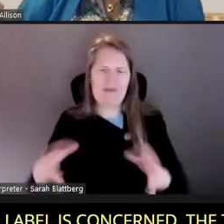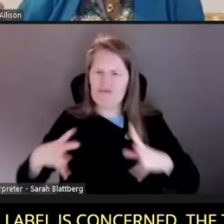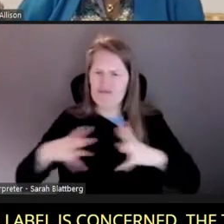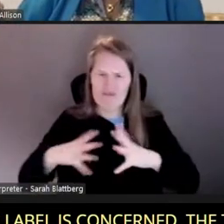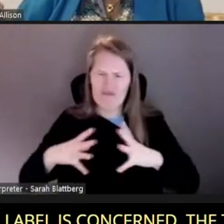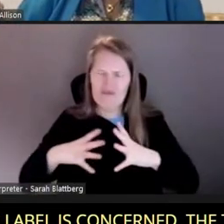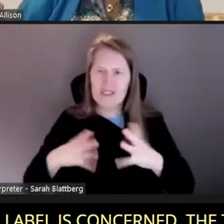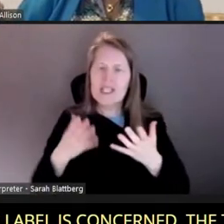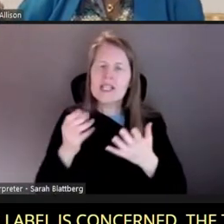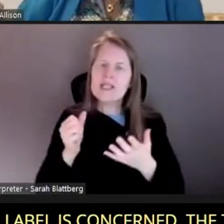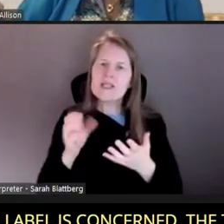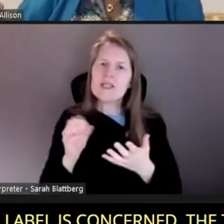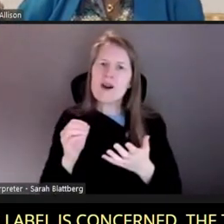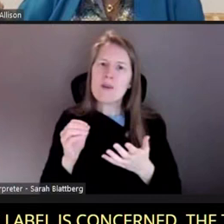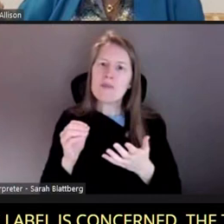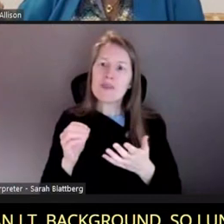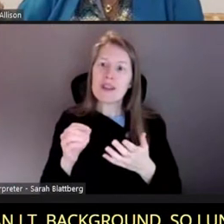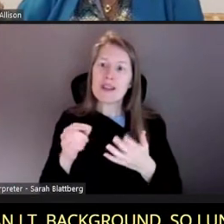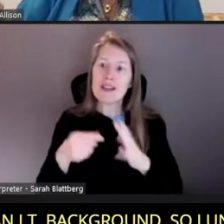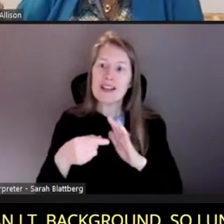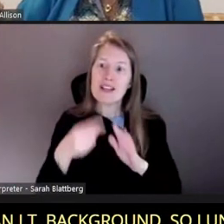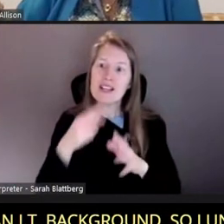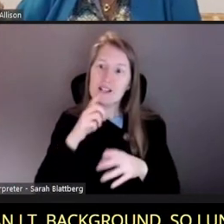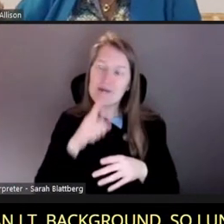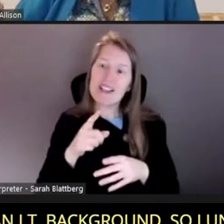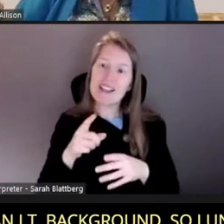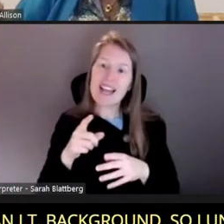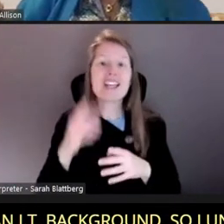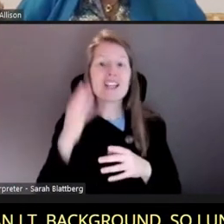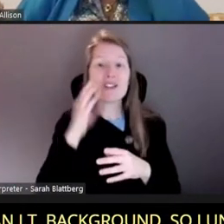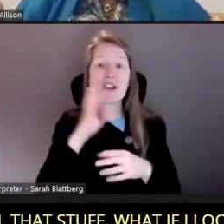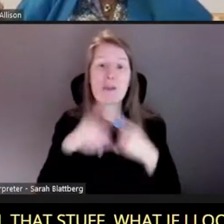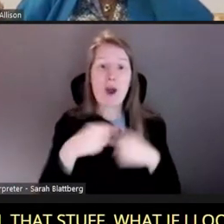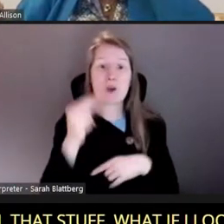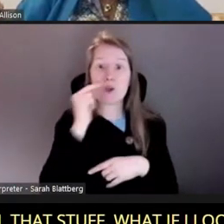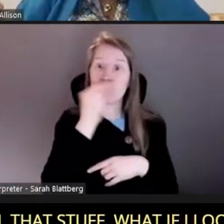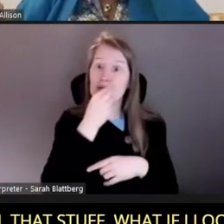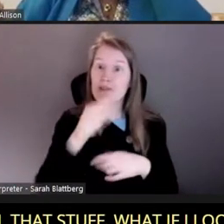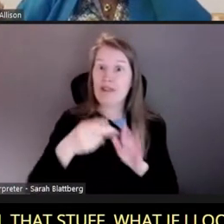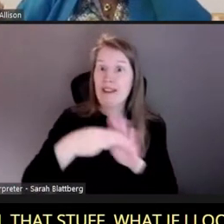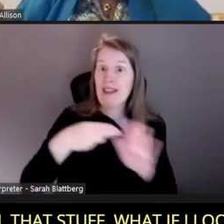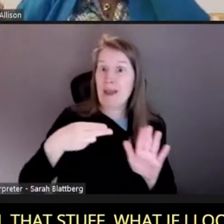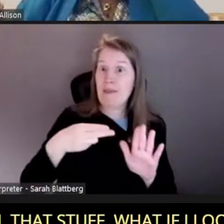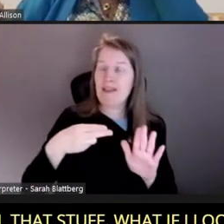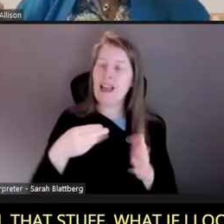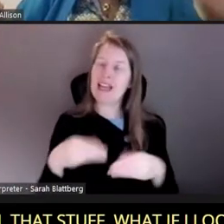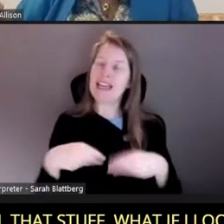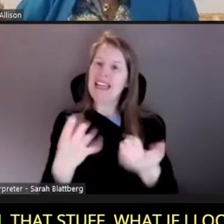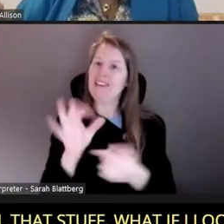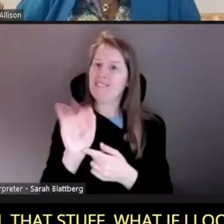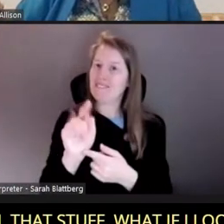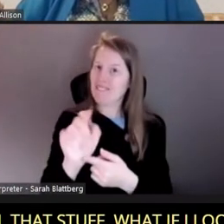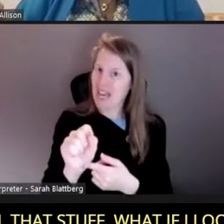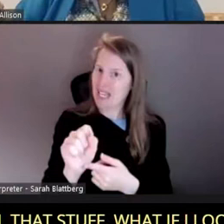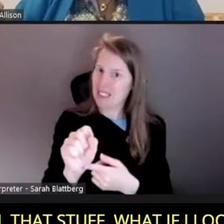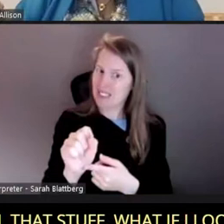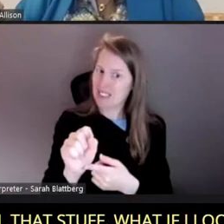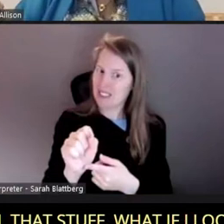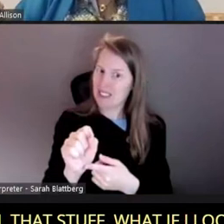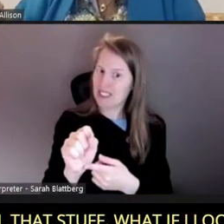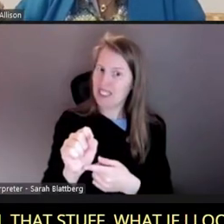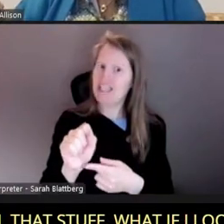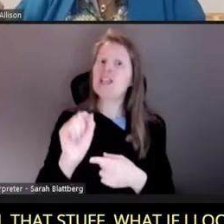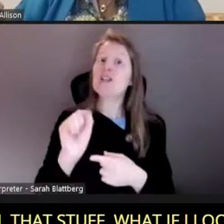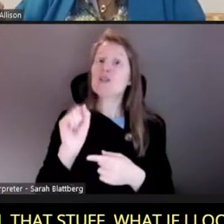thinking about, you know, we call this a nutritional label, and it's actually a good comparison because the idea is to present facts in a way where a consumer can